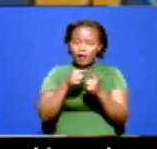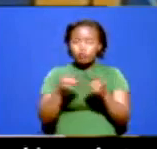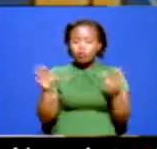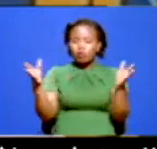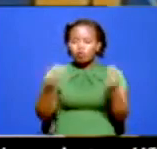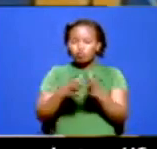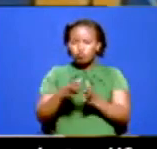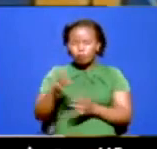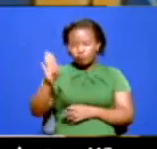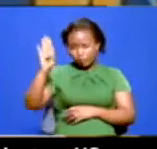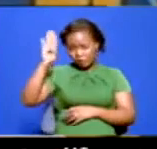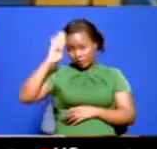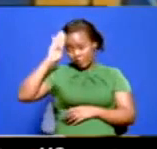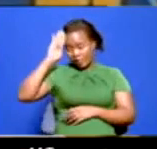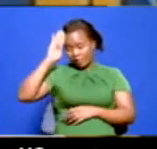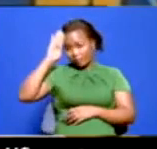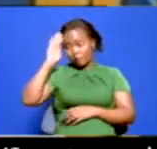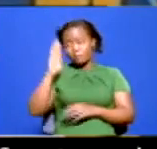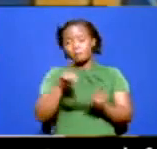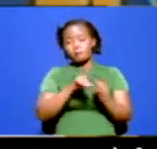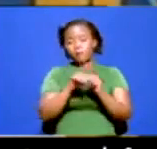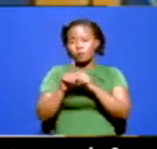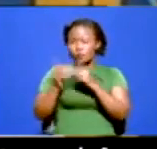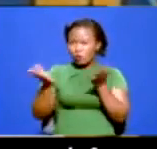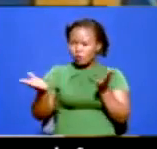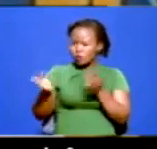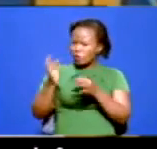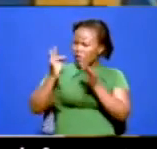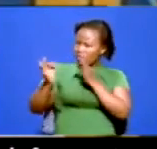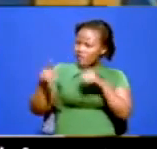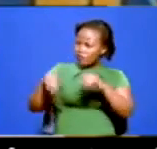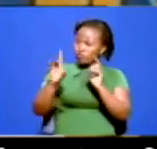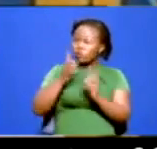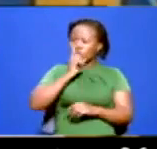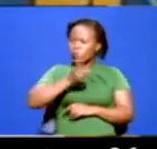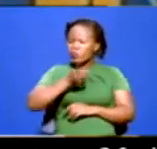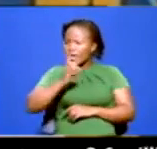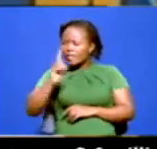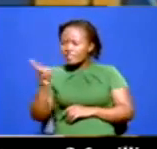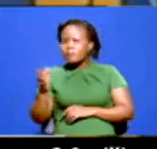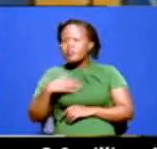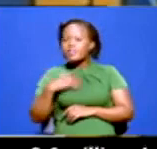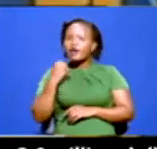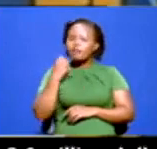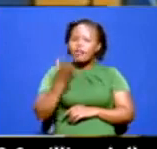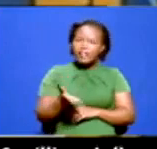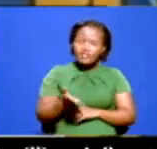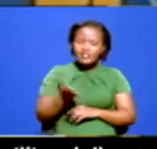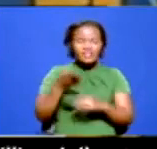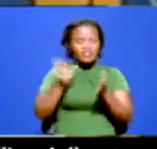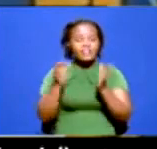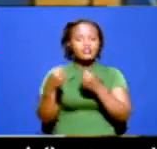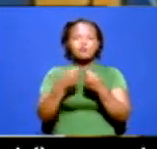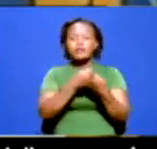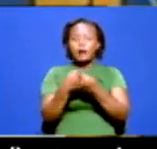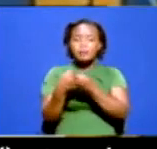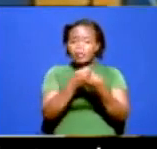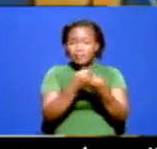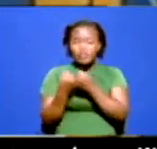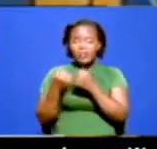brigades, to formations. Now, if you don't have discipline amongst the people, then it becomes a challenge to actualize any